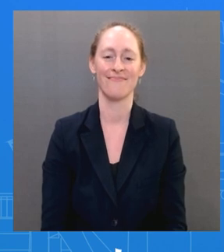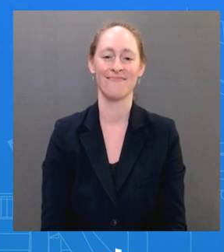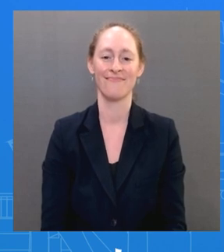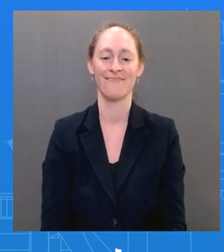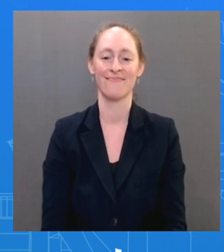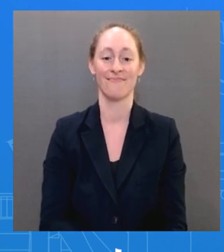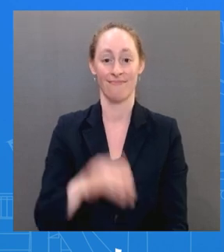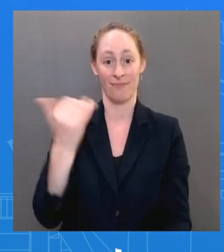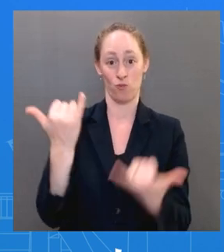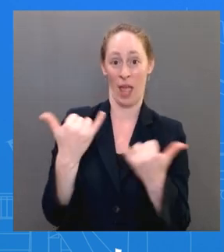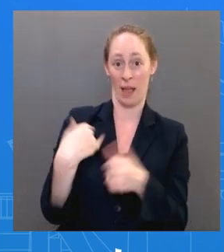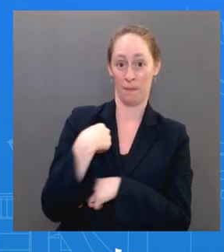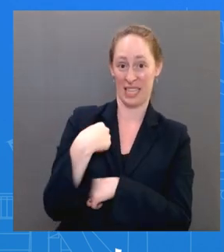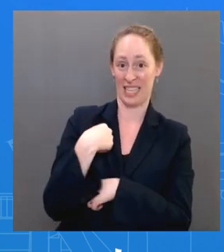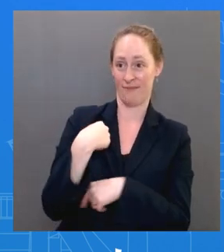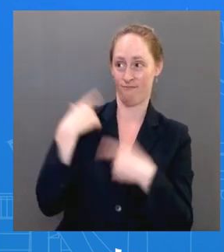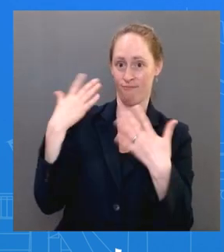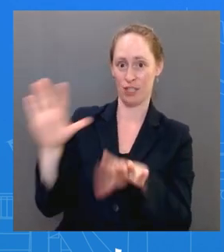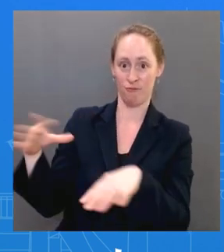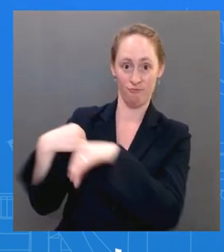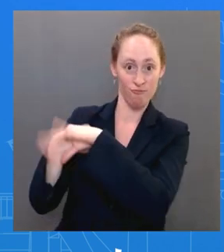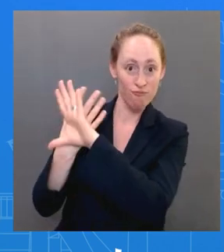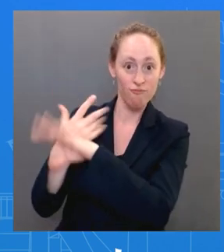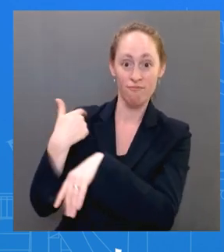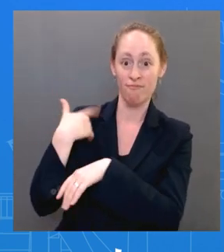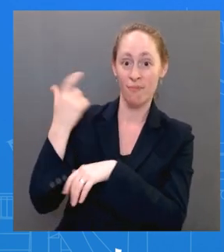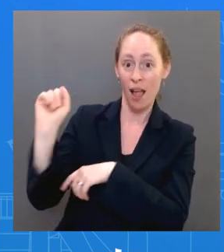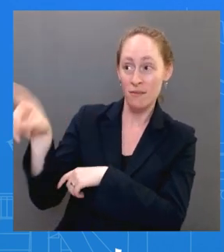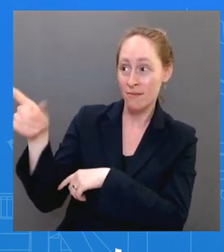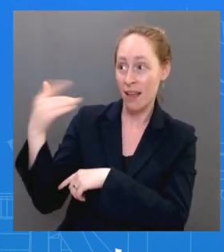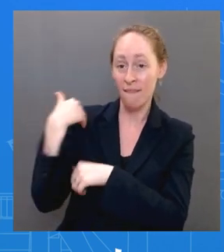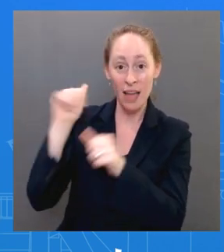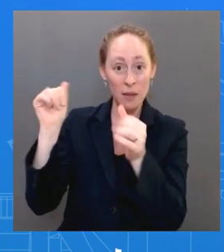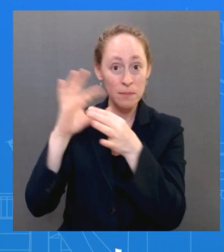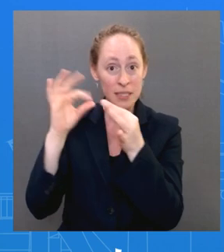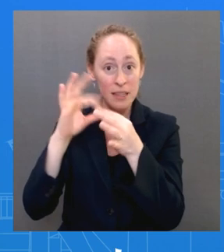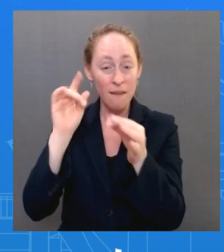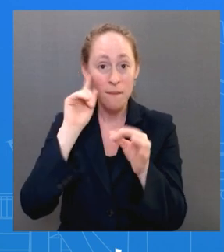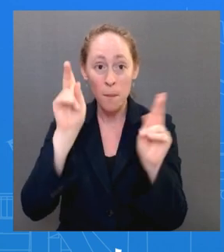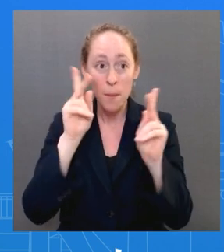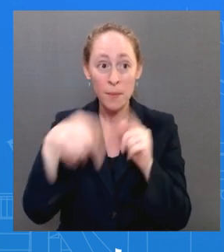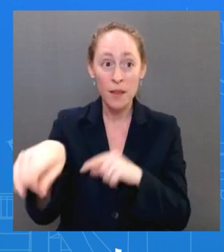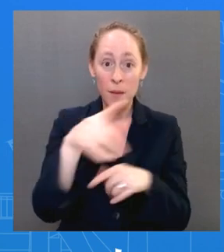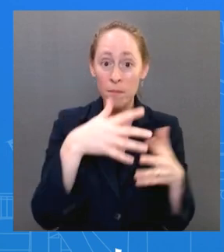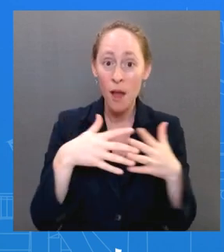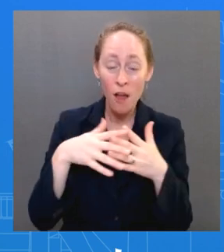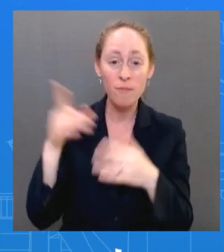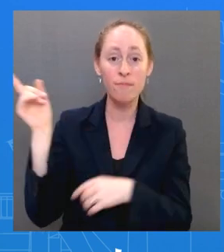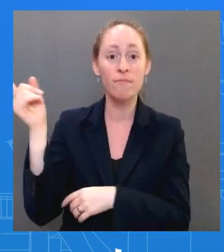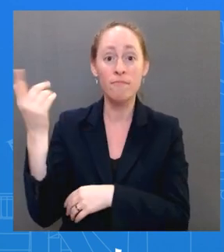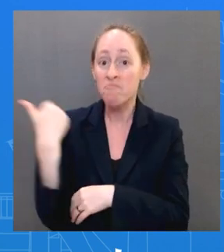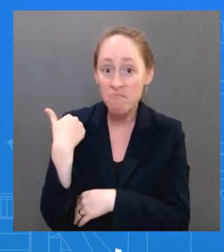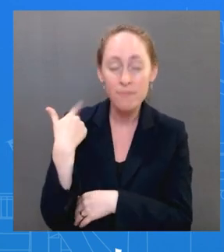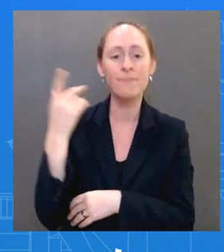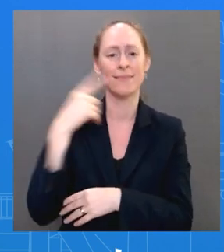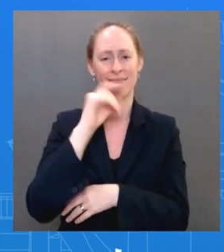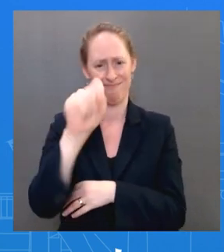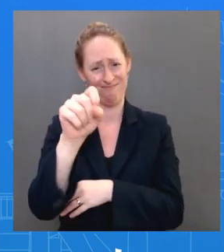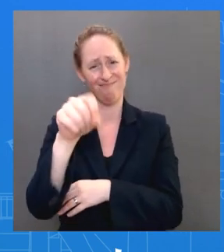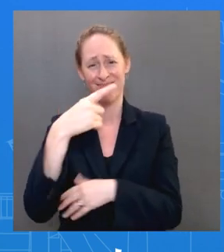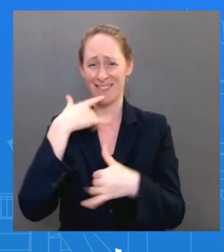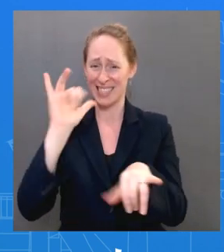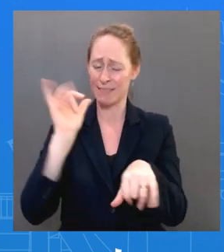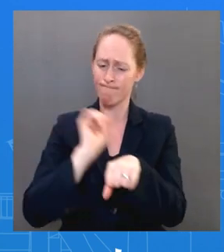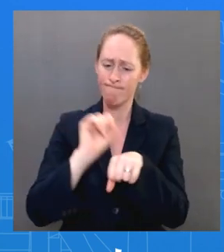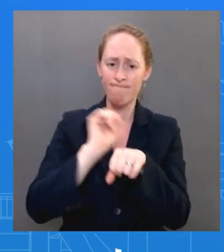in 8+ hours of work a day, and that he wants to remind Americans to get